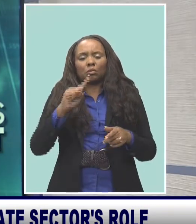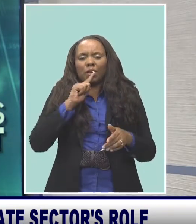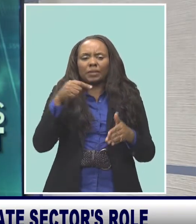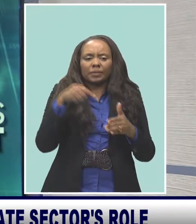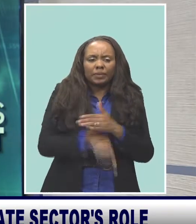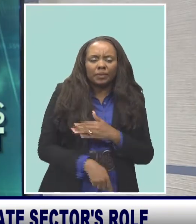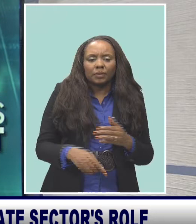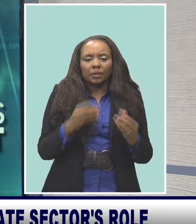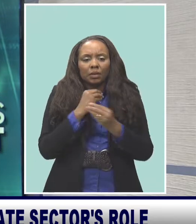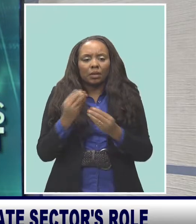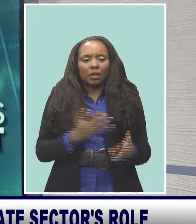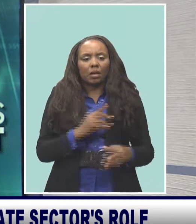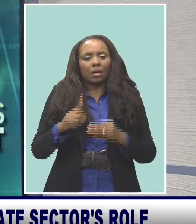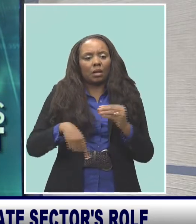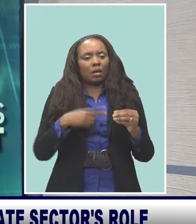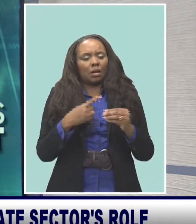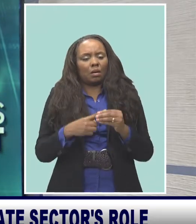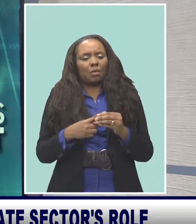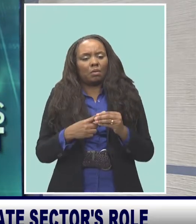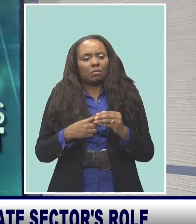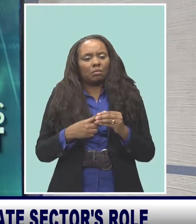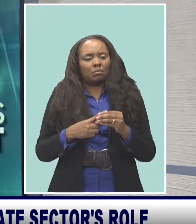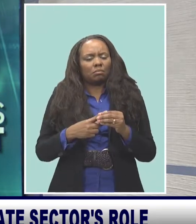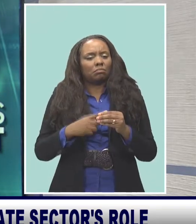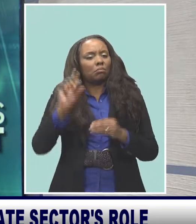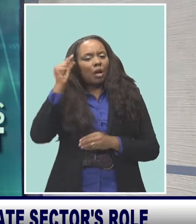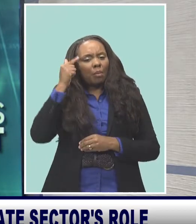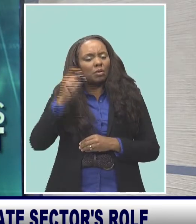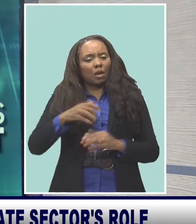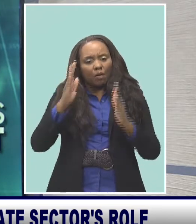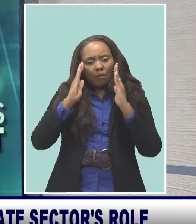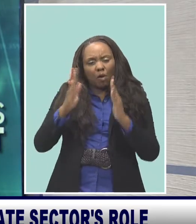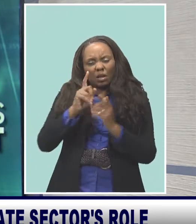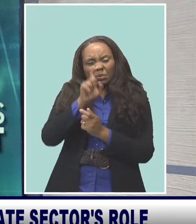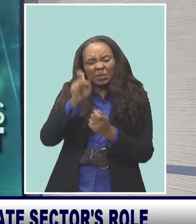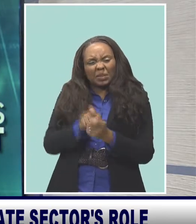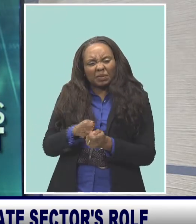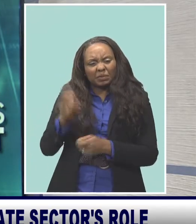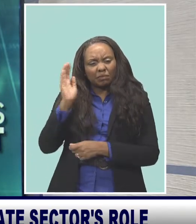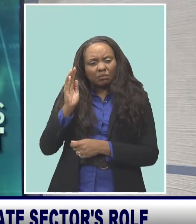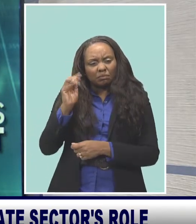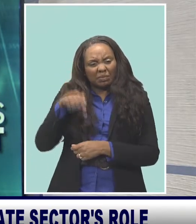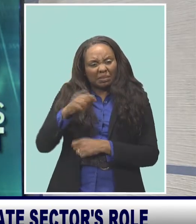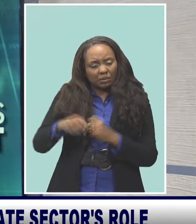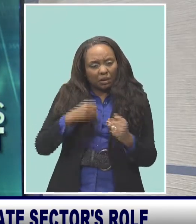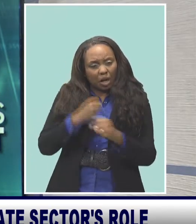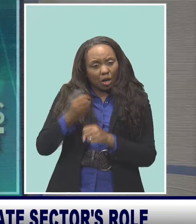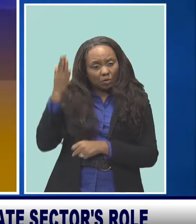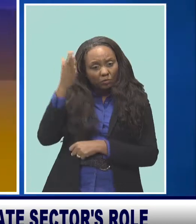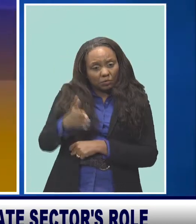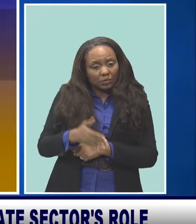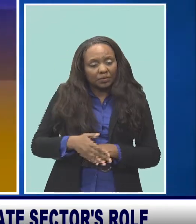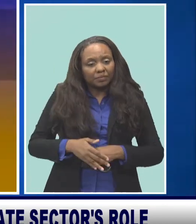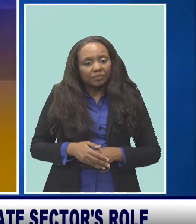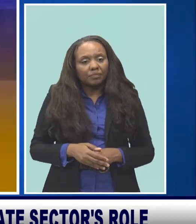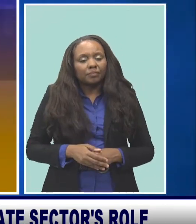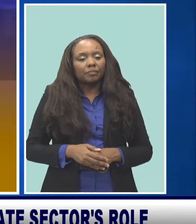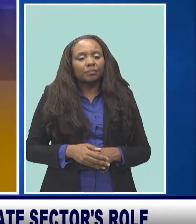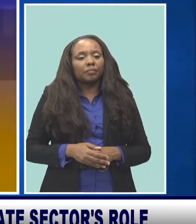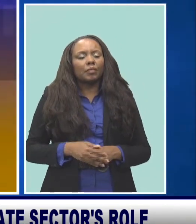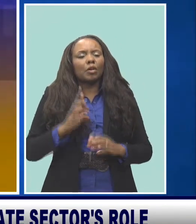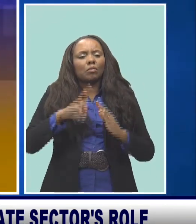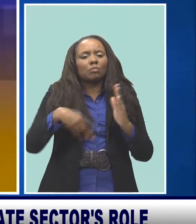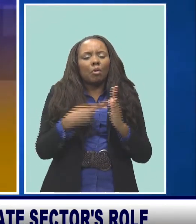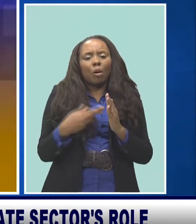into detail about the areas where he believes government's focus should be going forward in this new year. Its role in